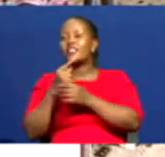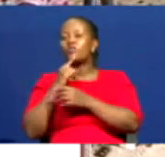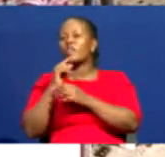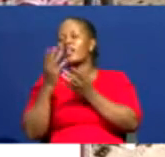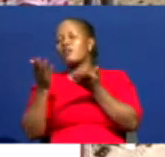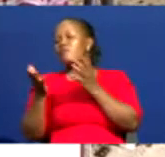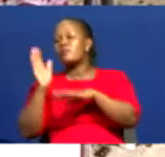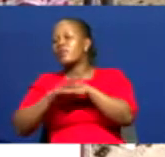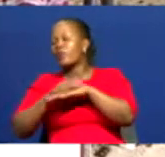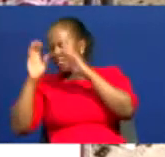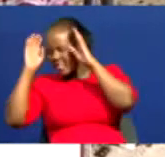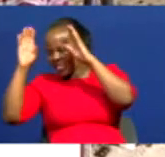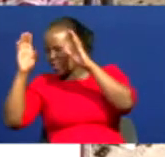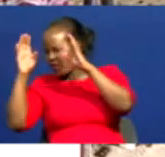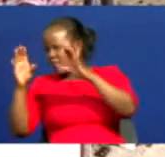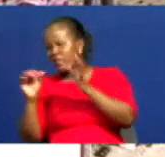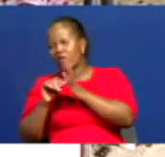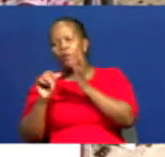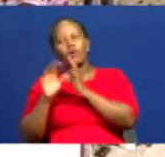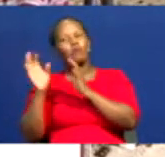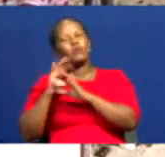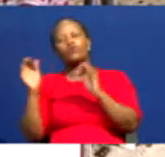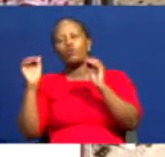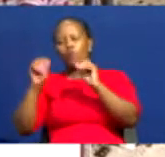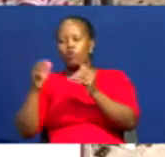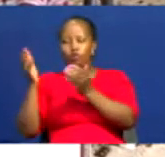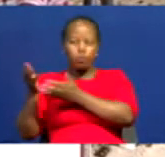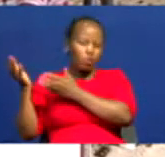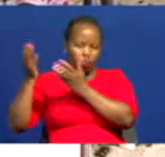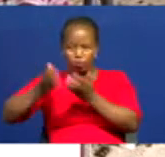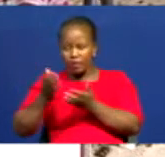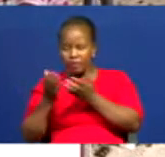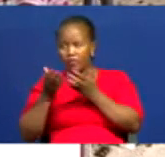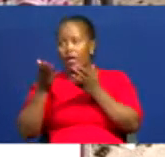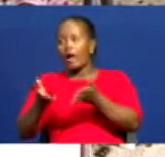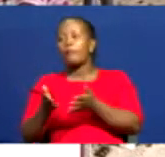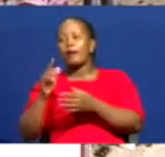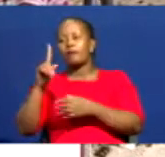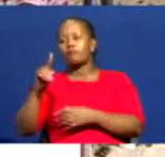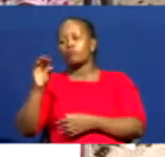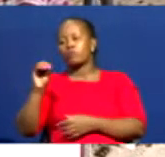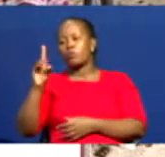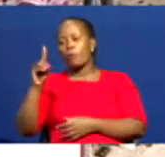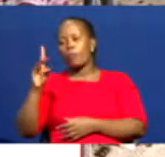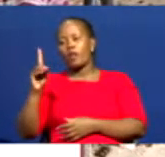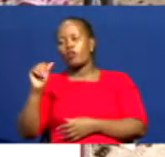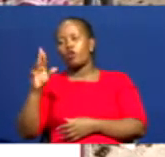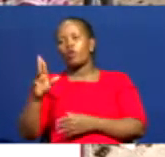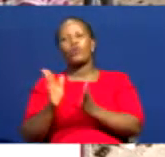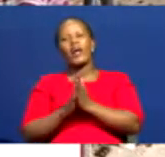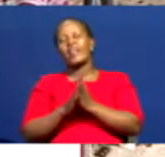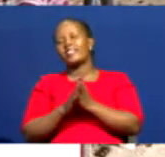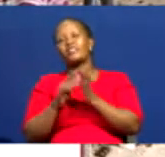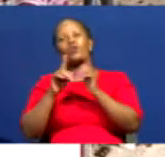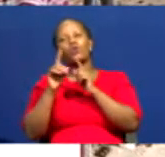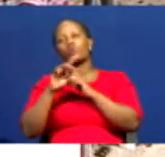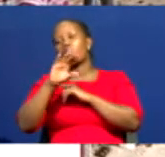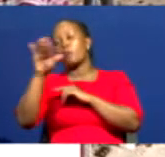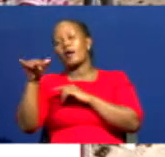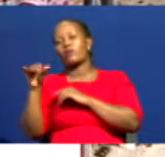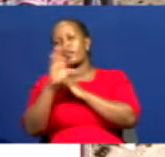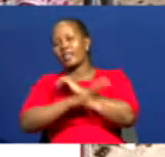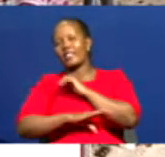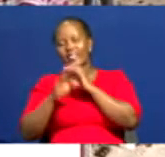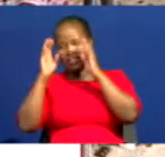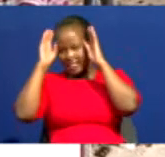Omrate in Ethiopia, we can ferry them from there and bring them to Lodwar and the other way around. I think that's